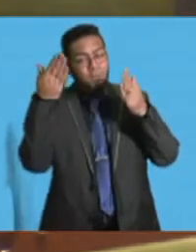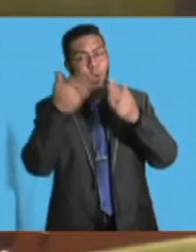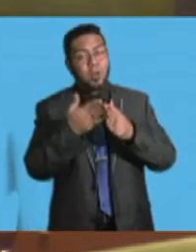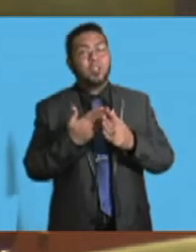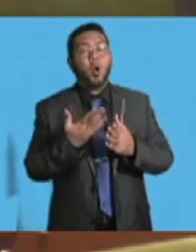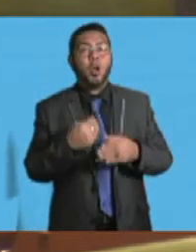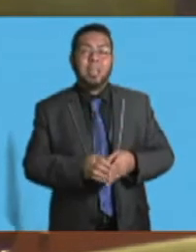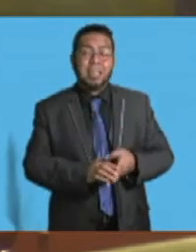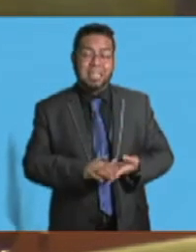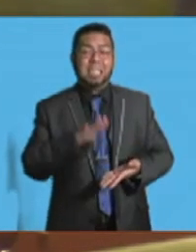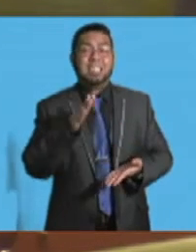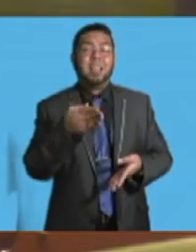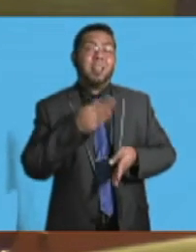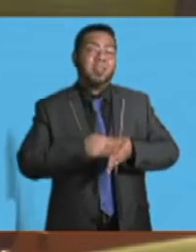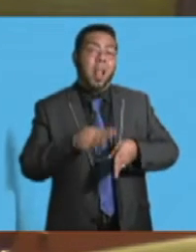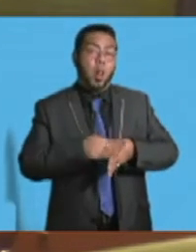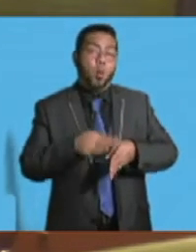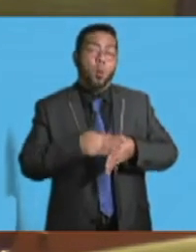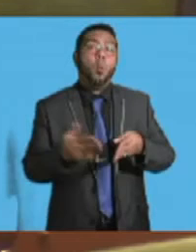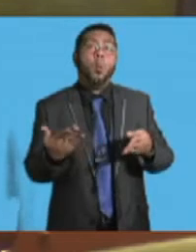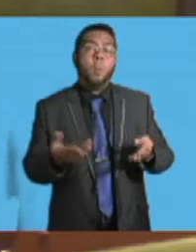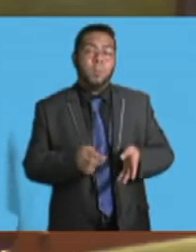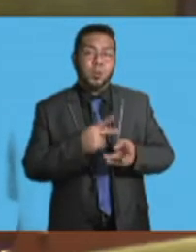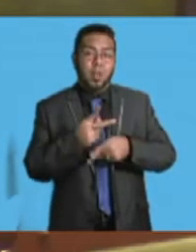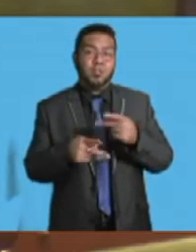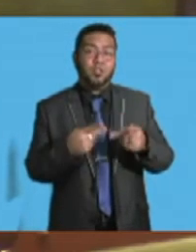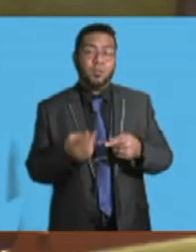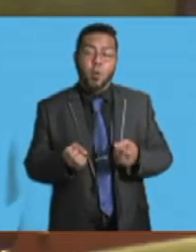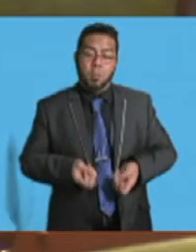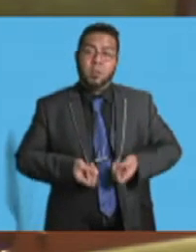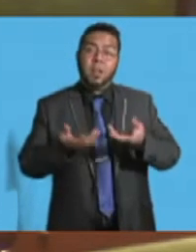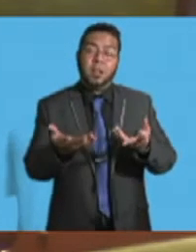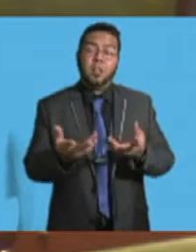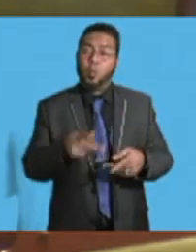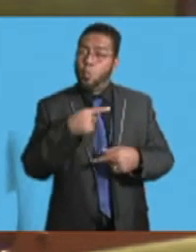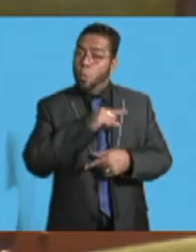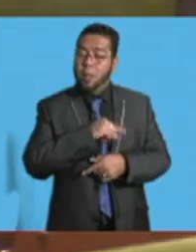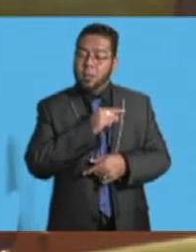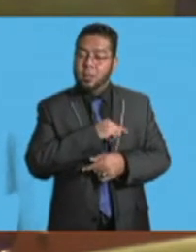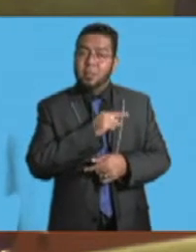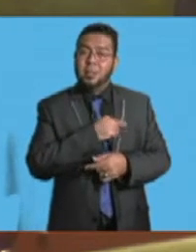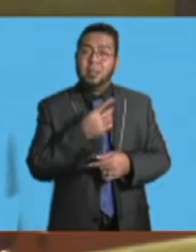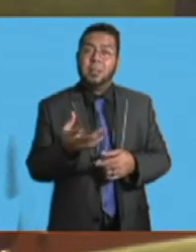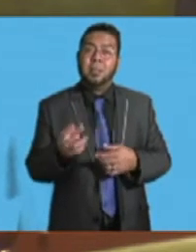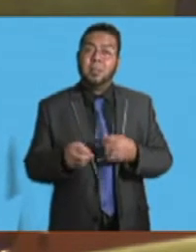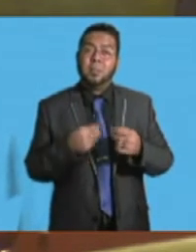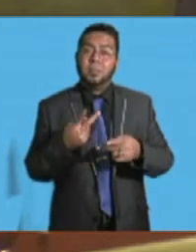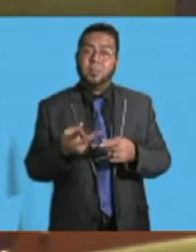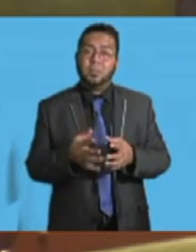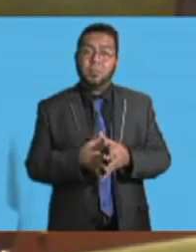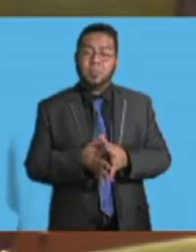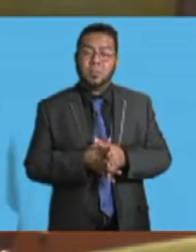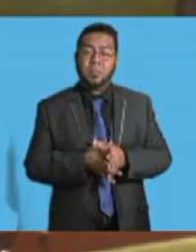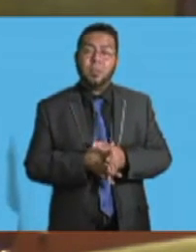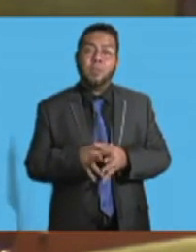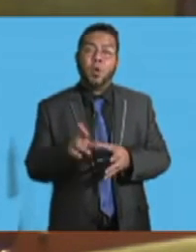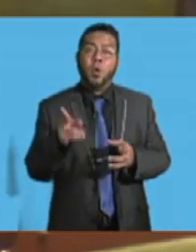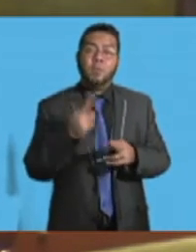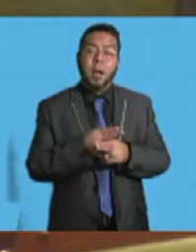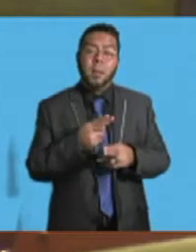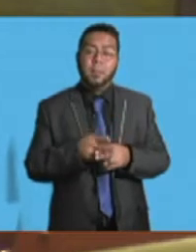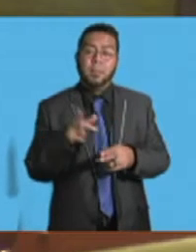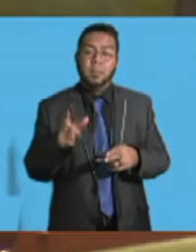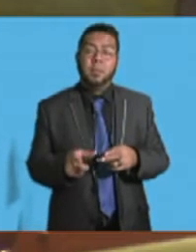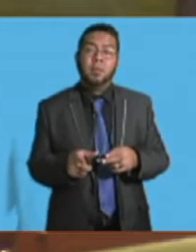Dalo production through provision of quality planting materials and agro inputs, infrastructure support and clustering of farmers.